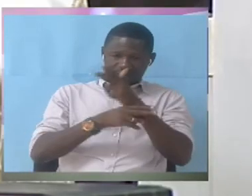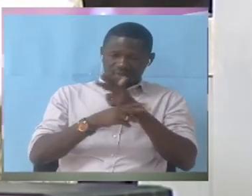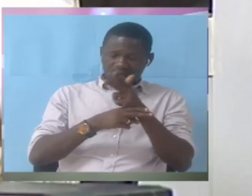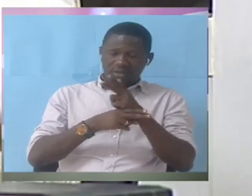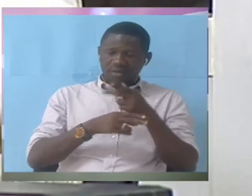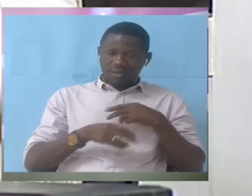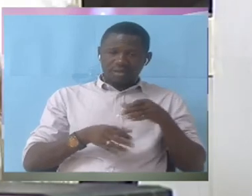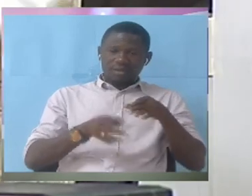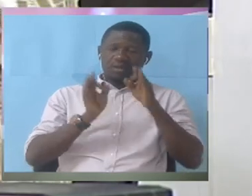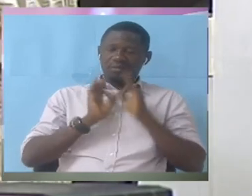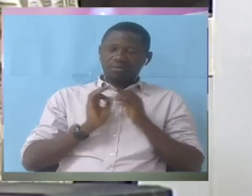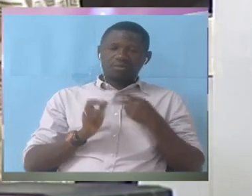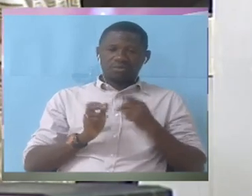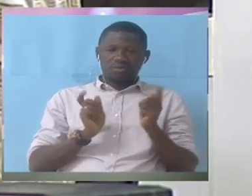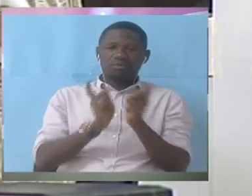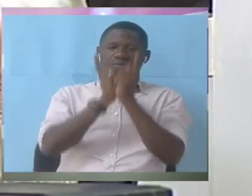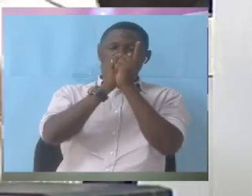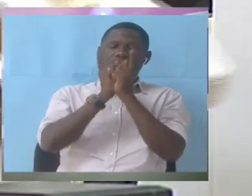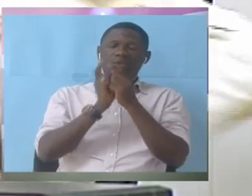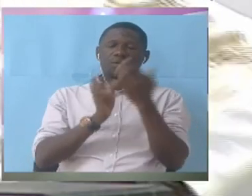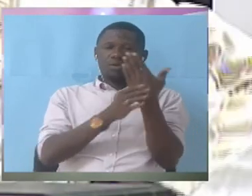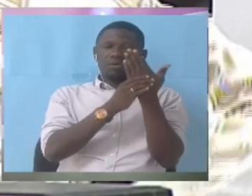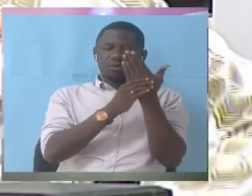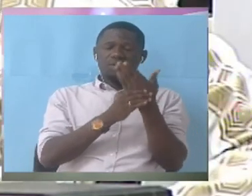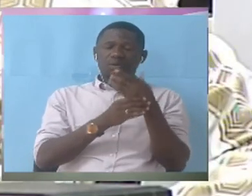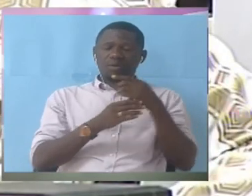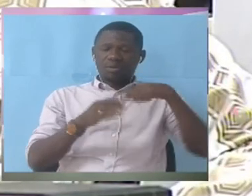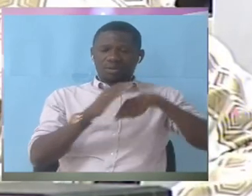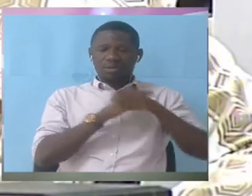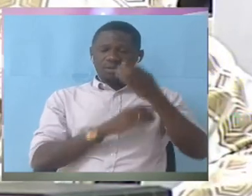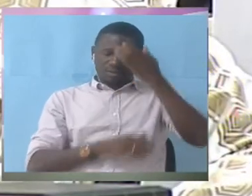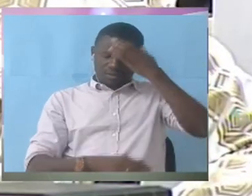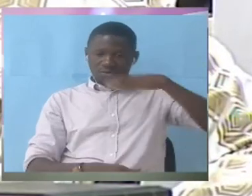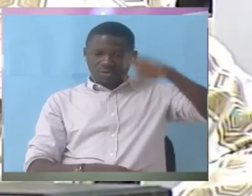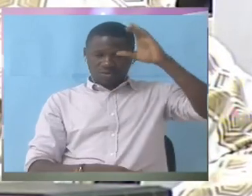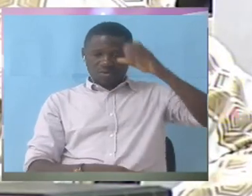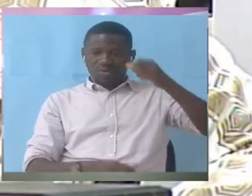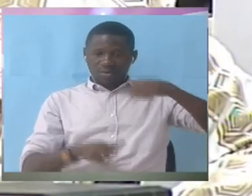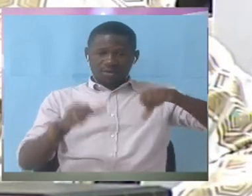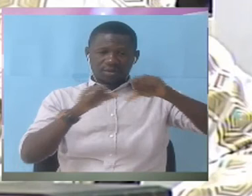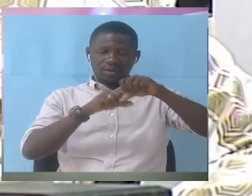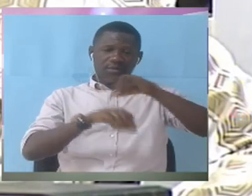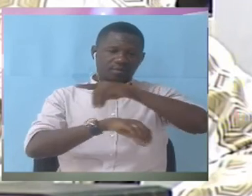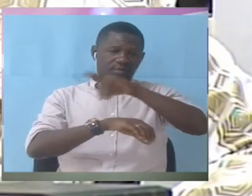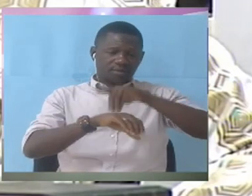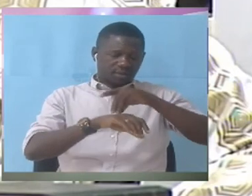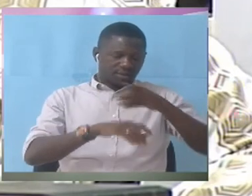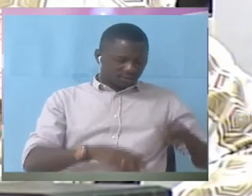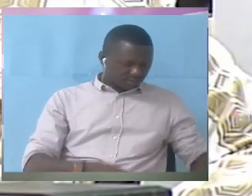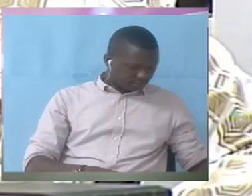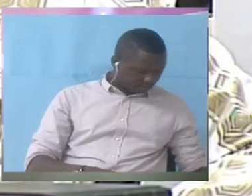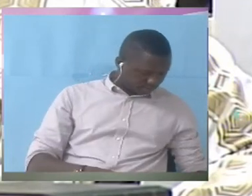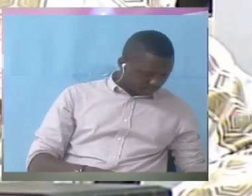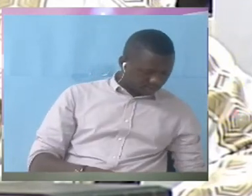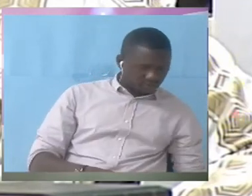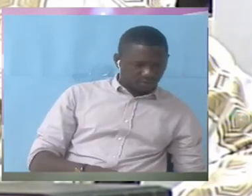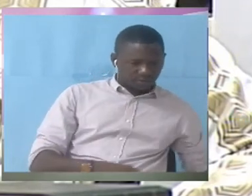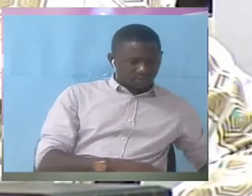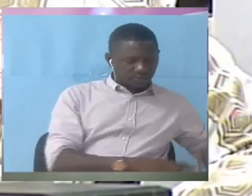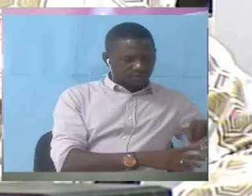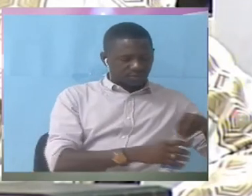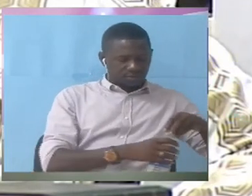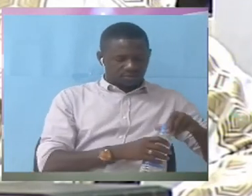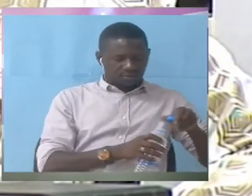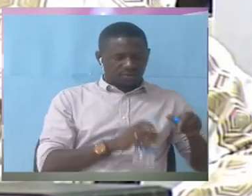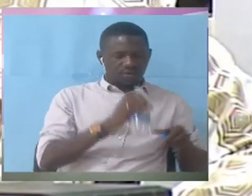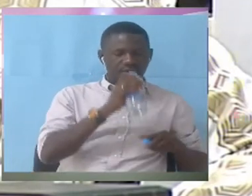to see a doctor within the complex of the commissioner. Liñ yegge ci prison ñi fa liggey liñ ñu wax moy dañ ko yobbu won